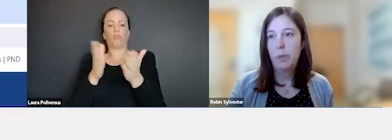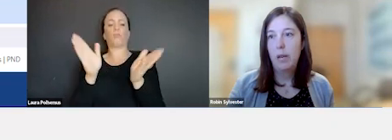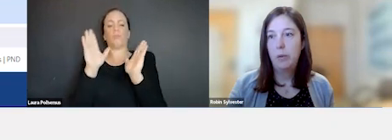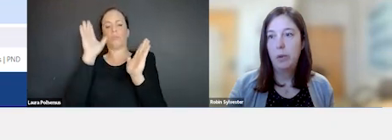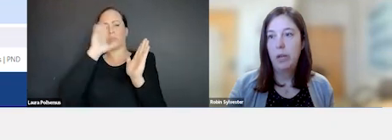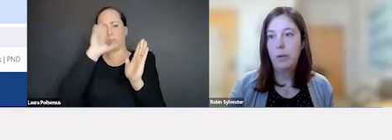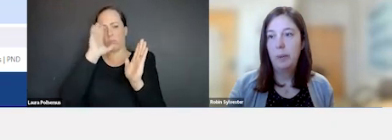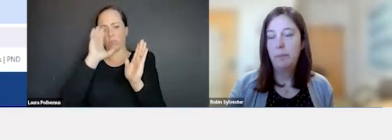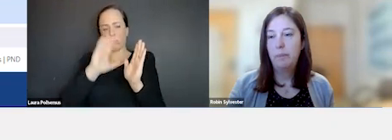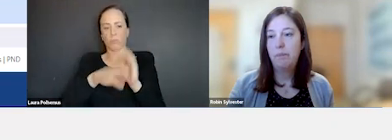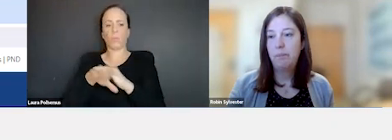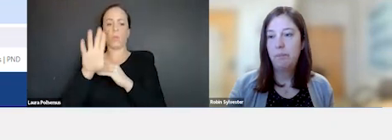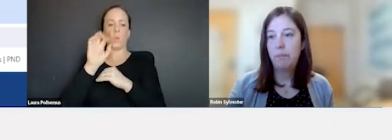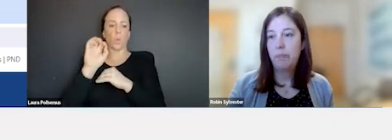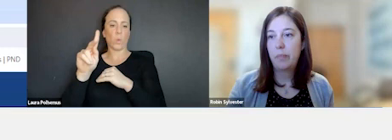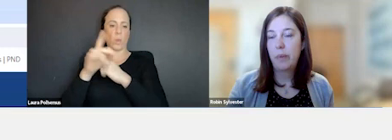I'm going to add Cook County.